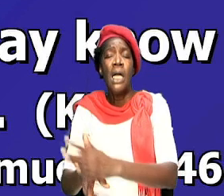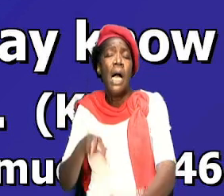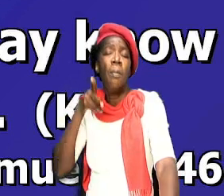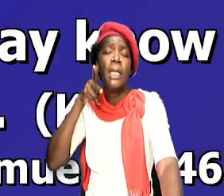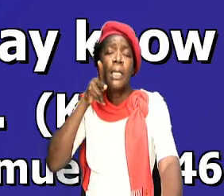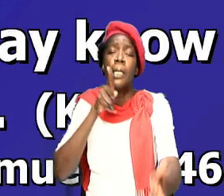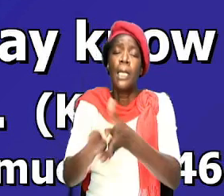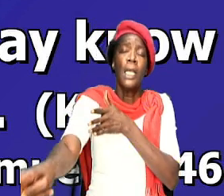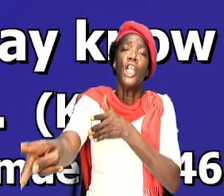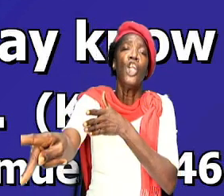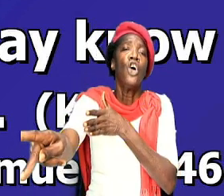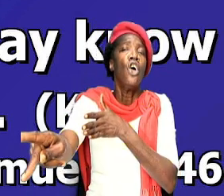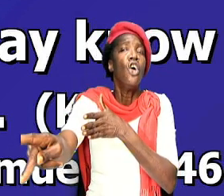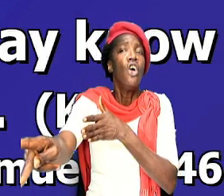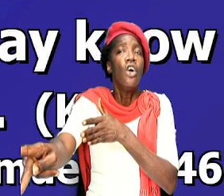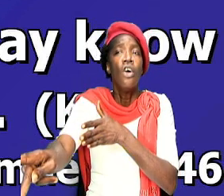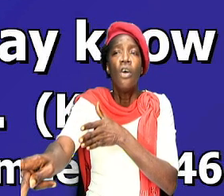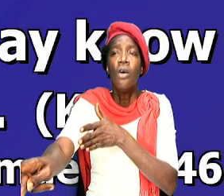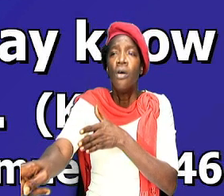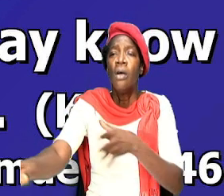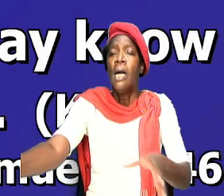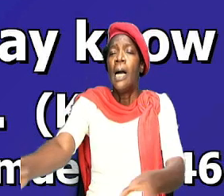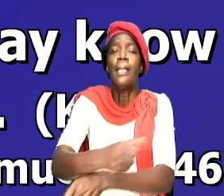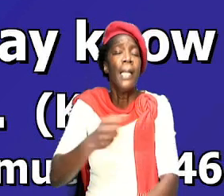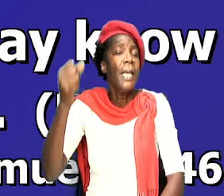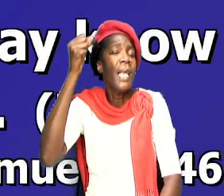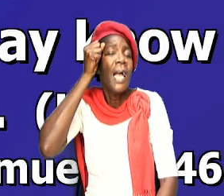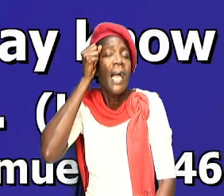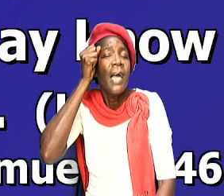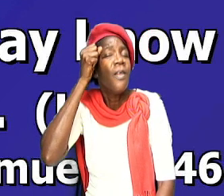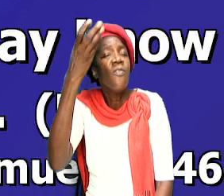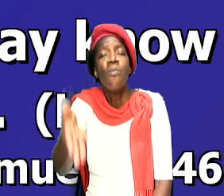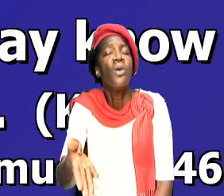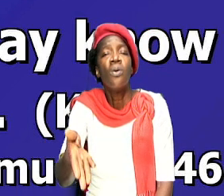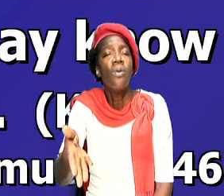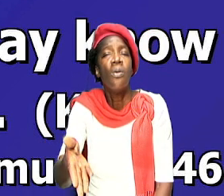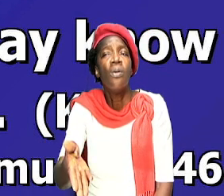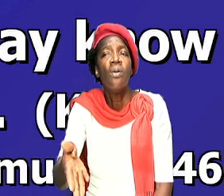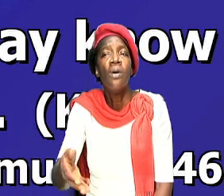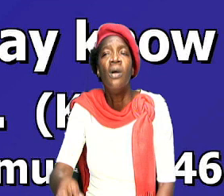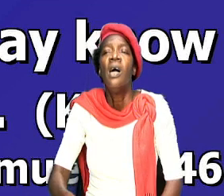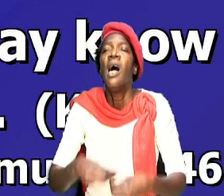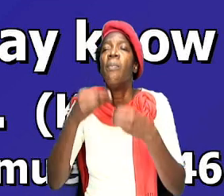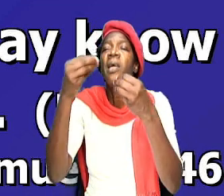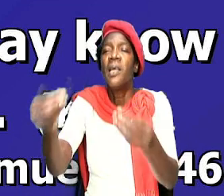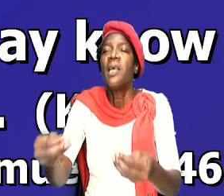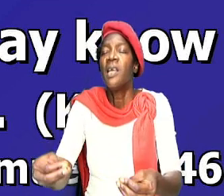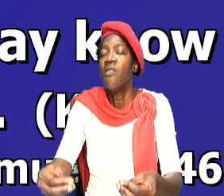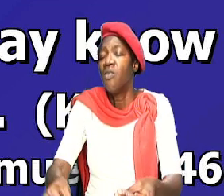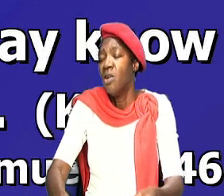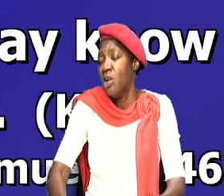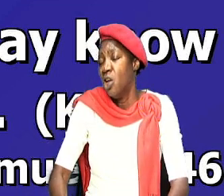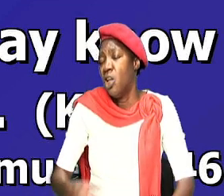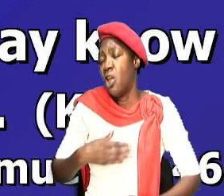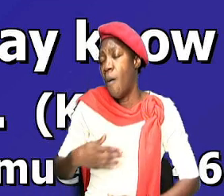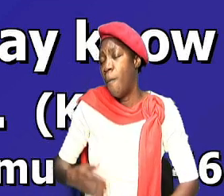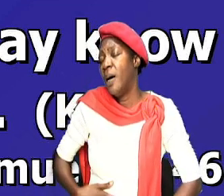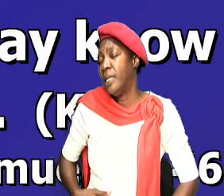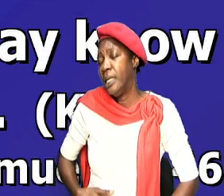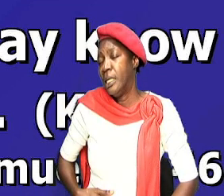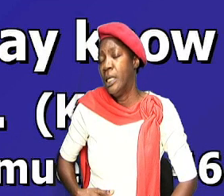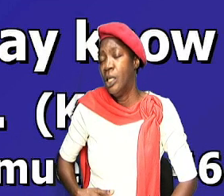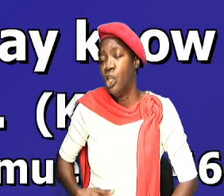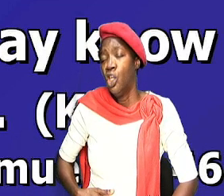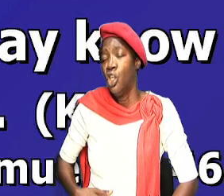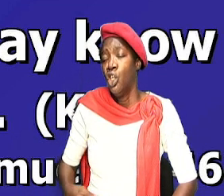thee and take thine head from thee, and I will give the carcass of the host of the Philistine